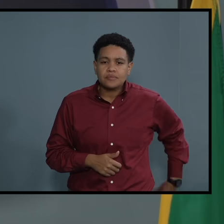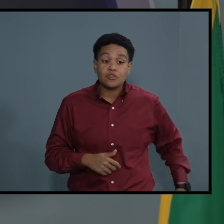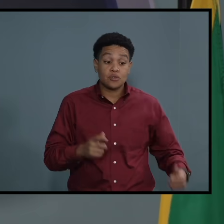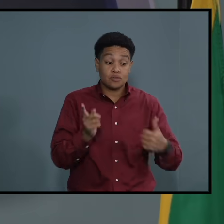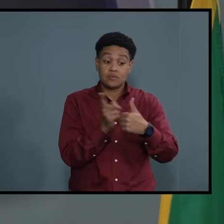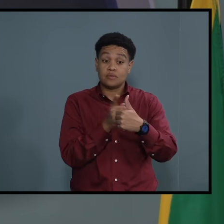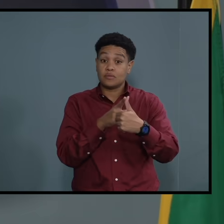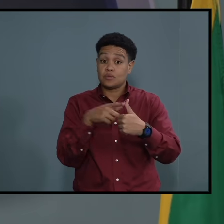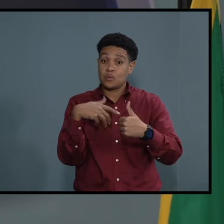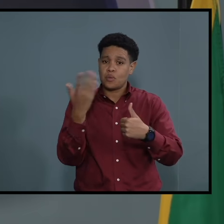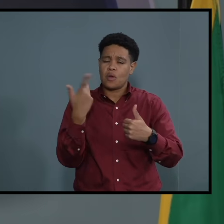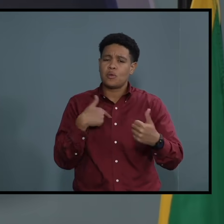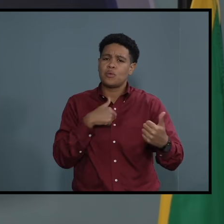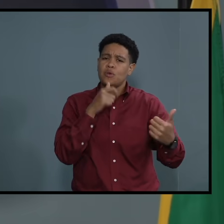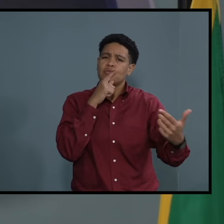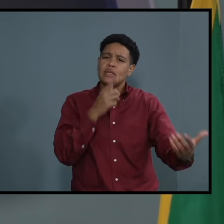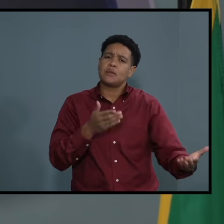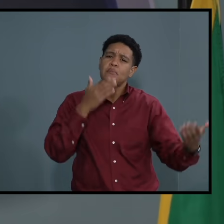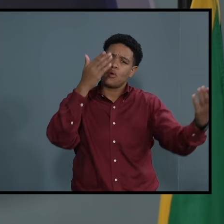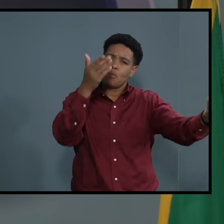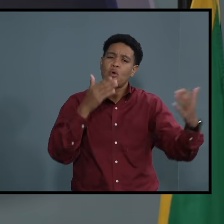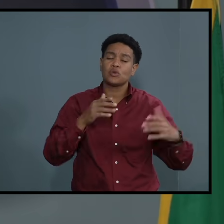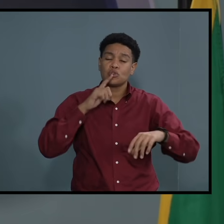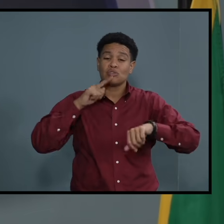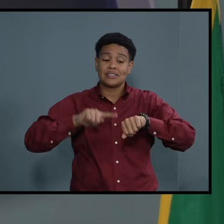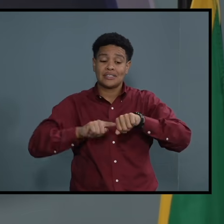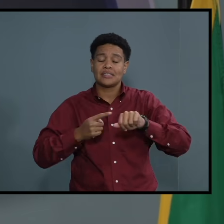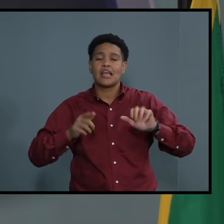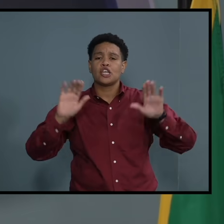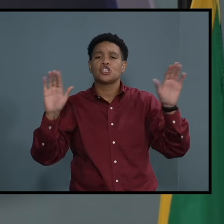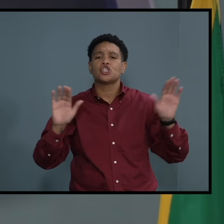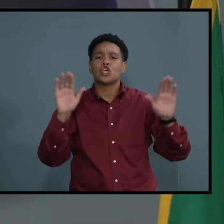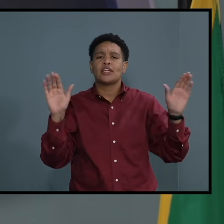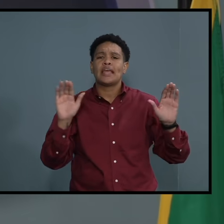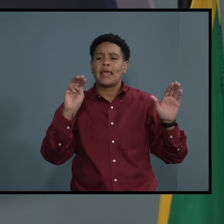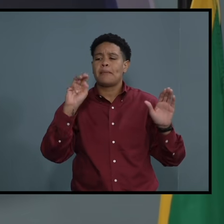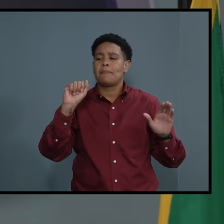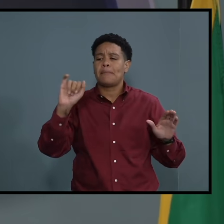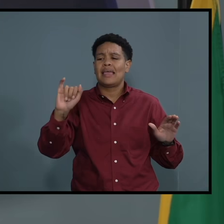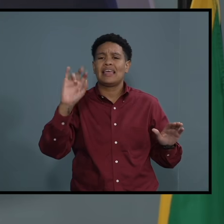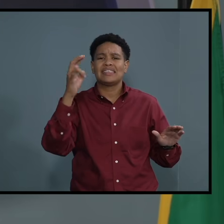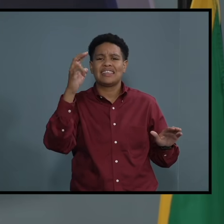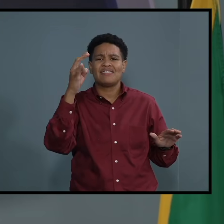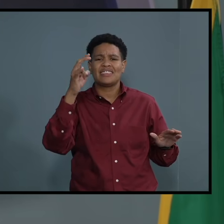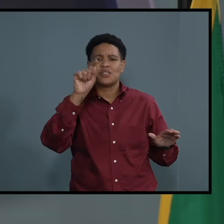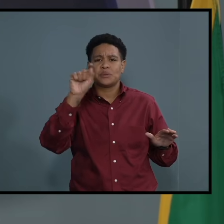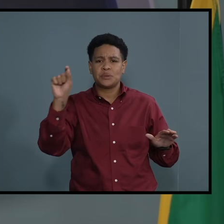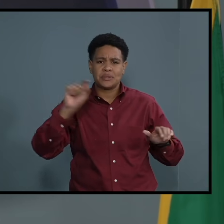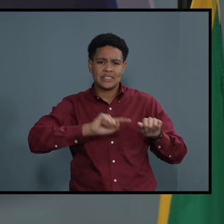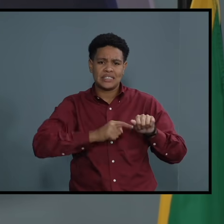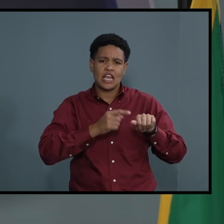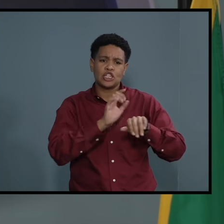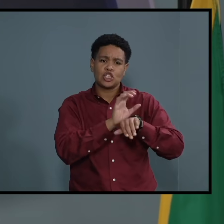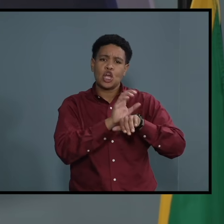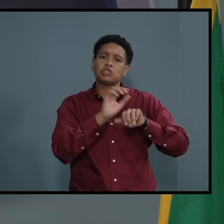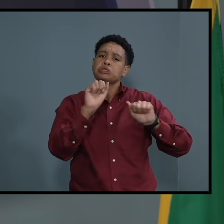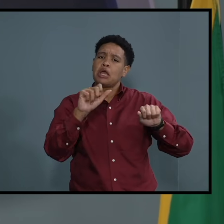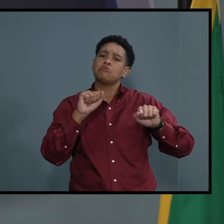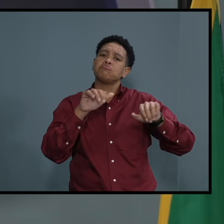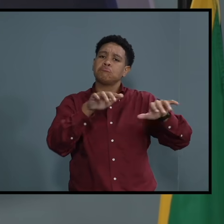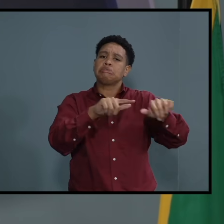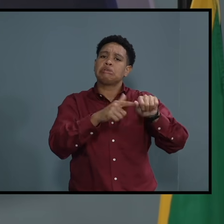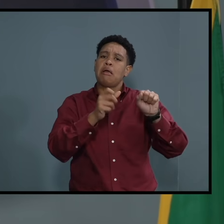proposing that effective Sunday, May 17th, 2020, churches may